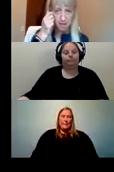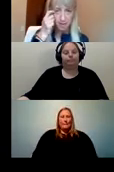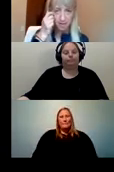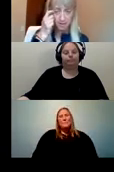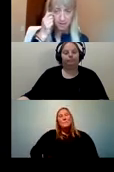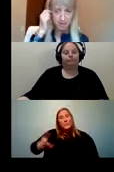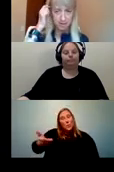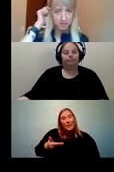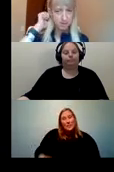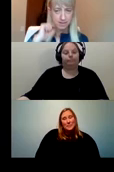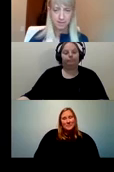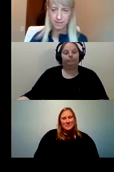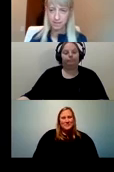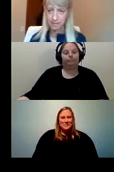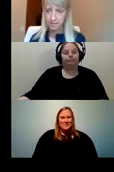welcome,